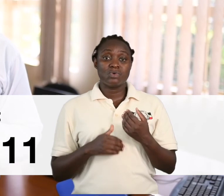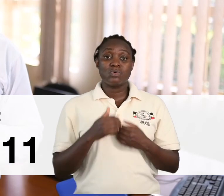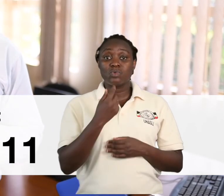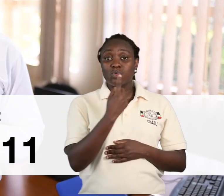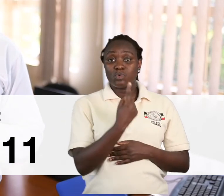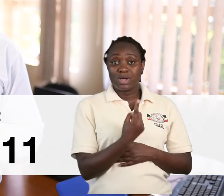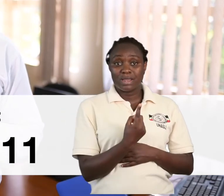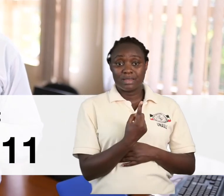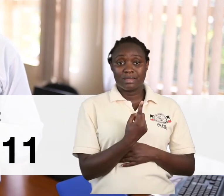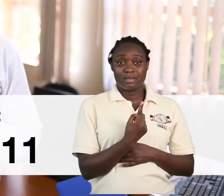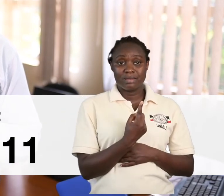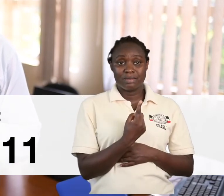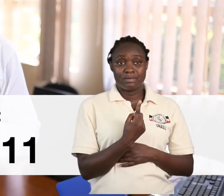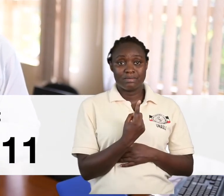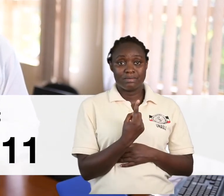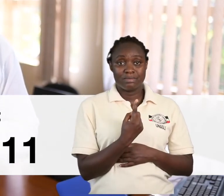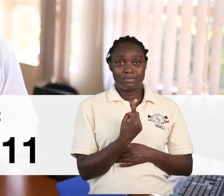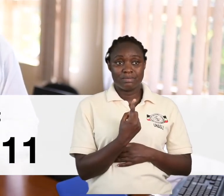111.